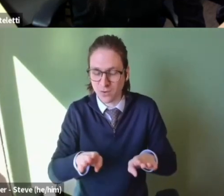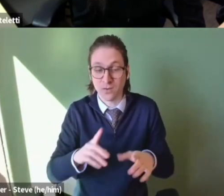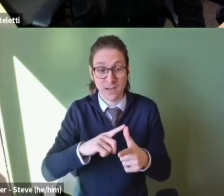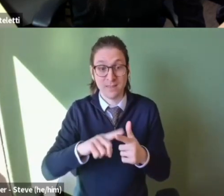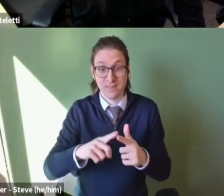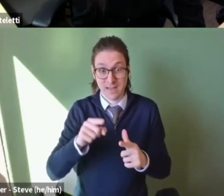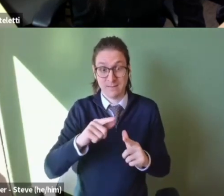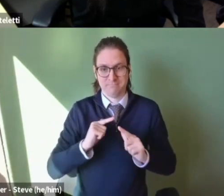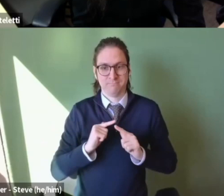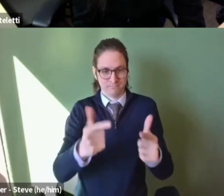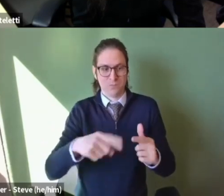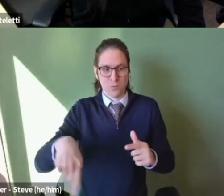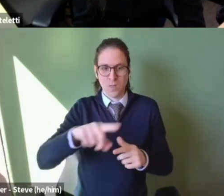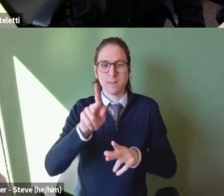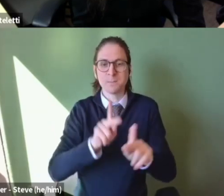you their